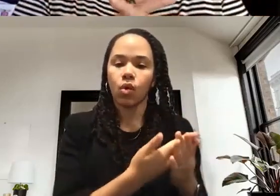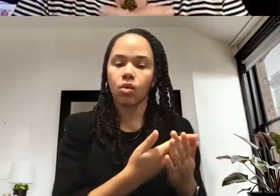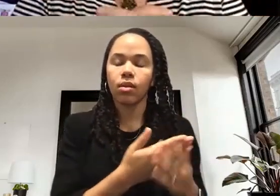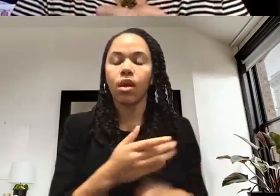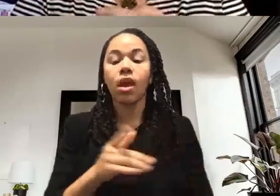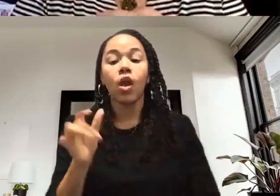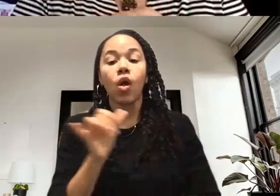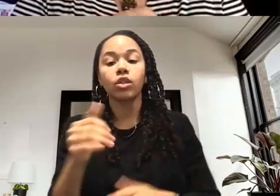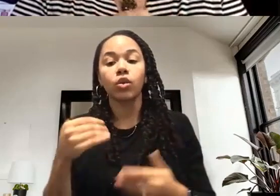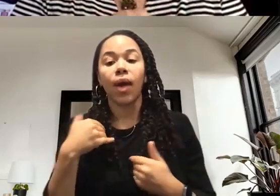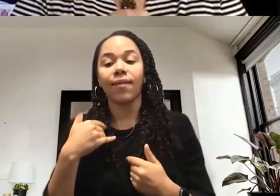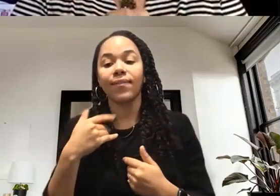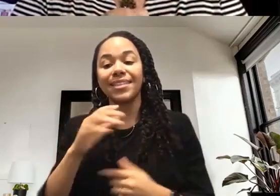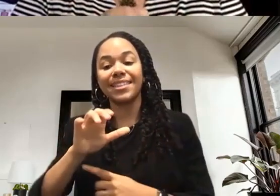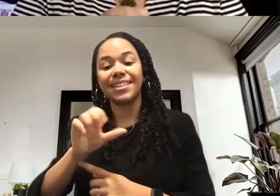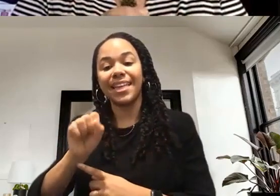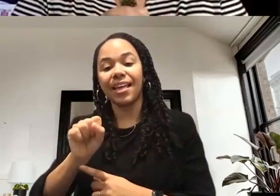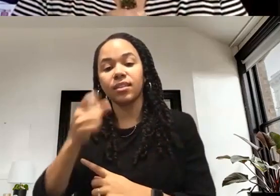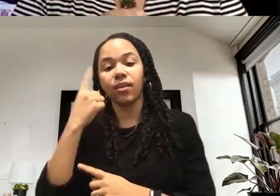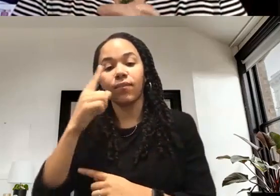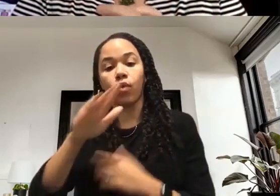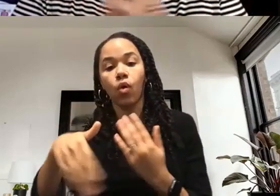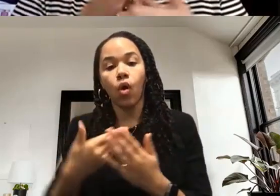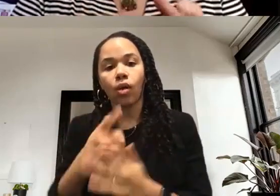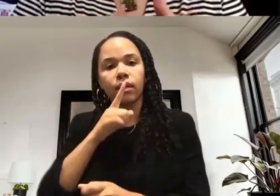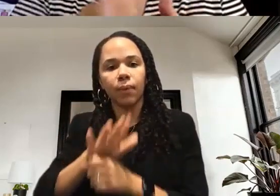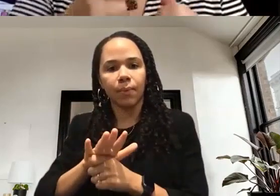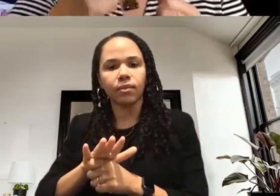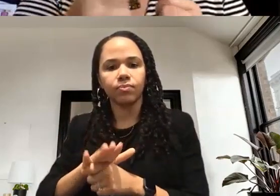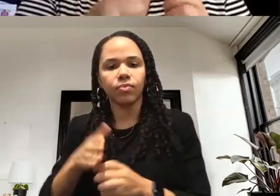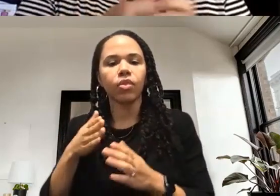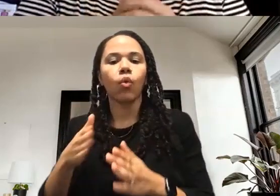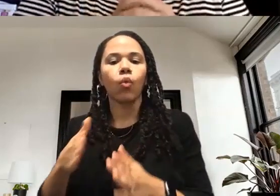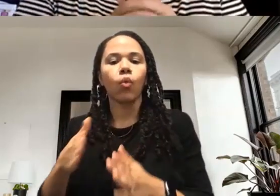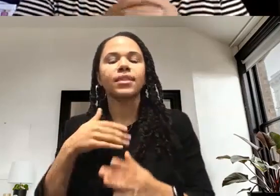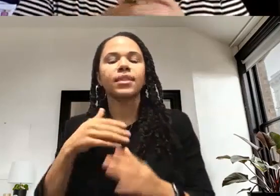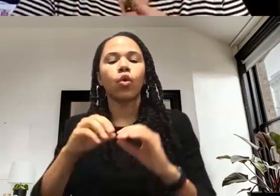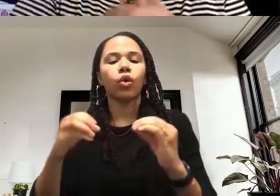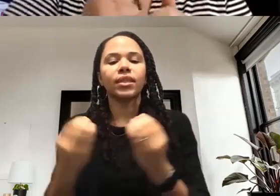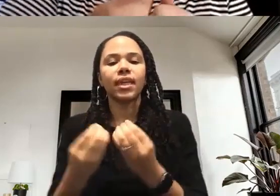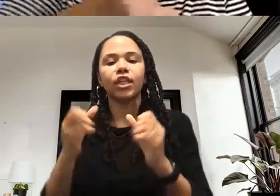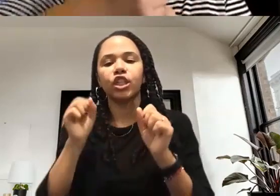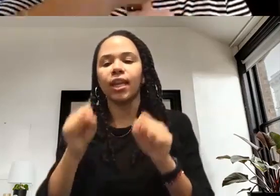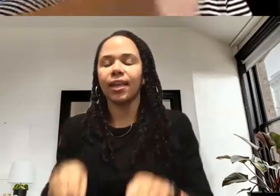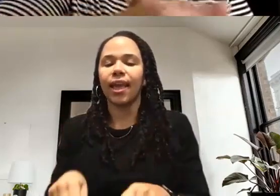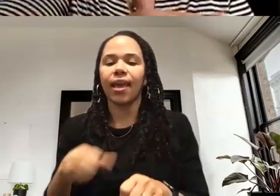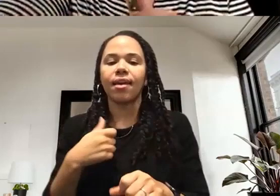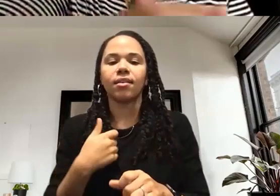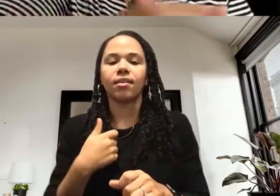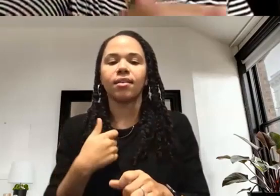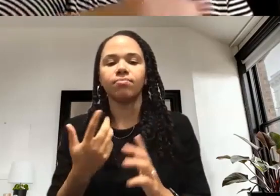And those are ways that an organization can step up and kind of put a flag in the sand and say, we're